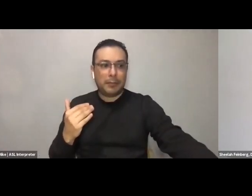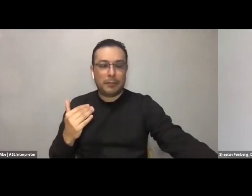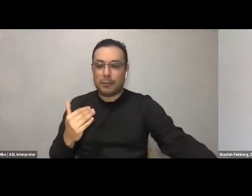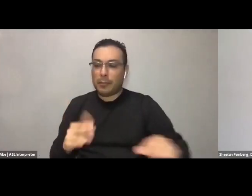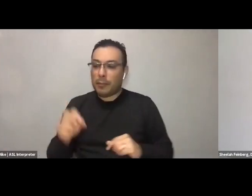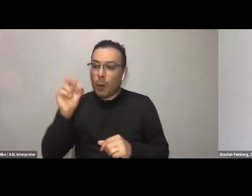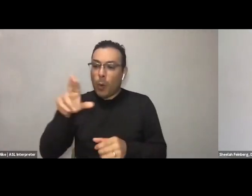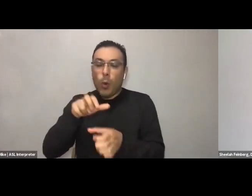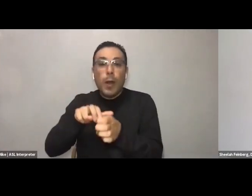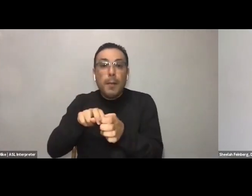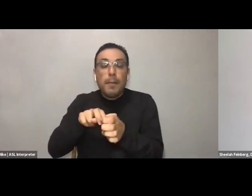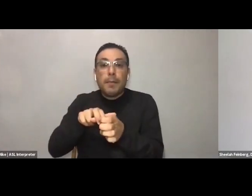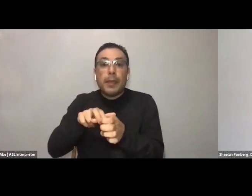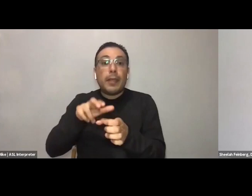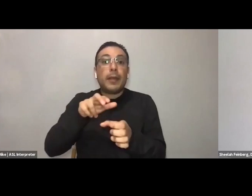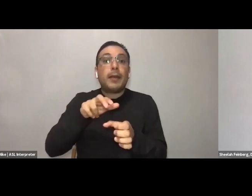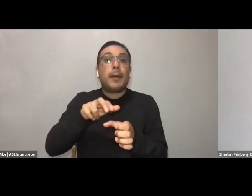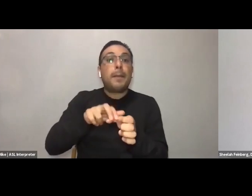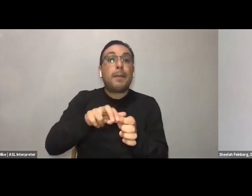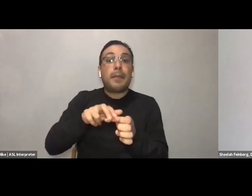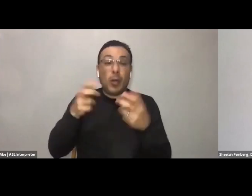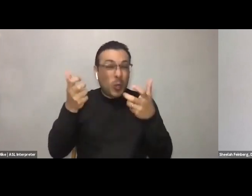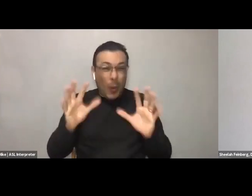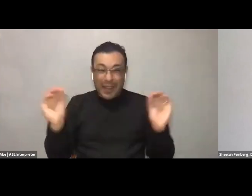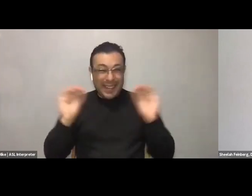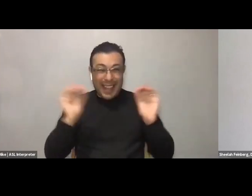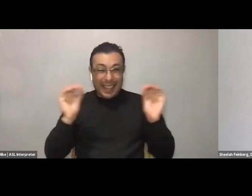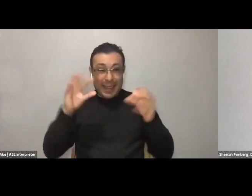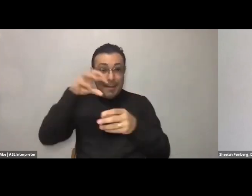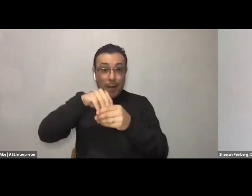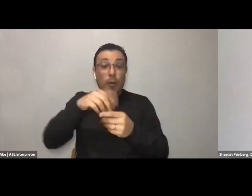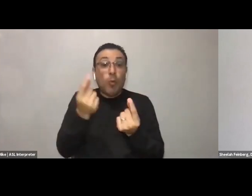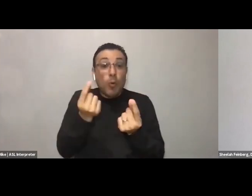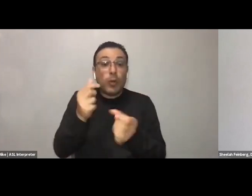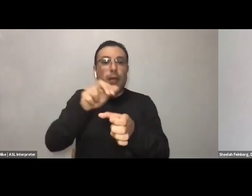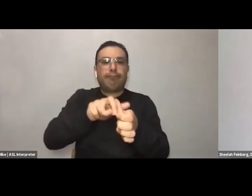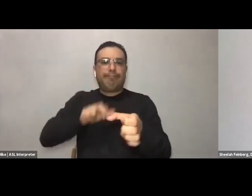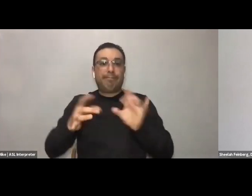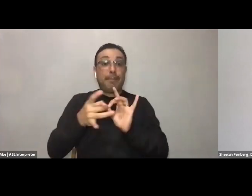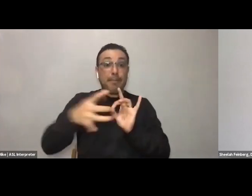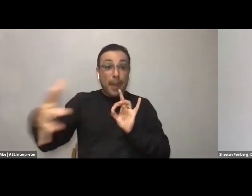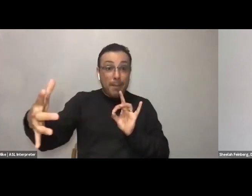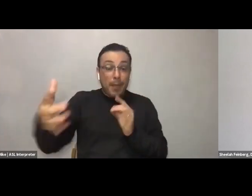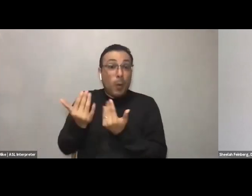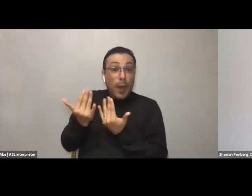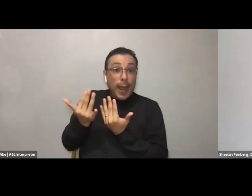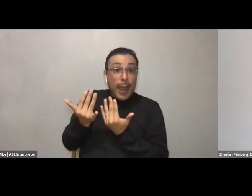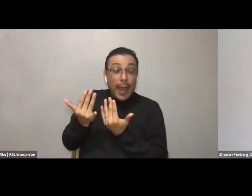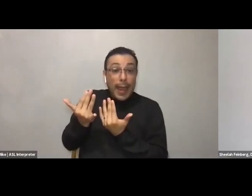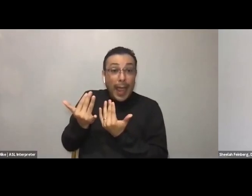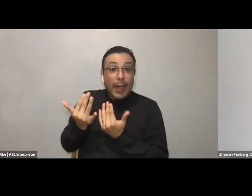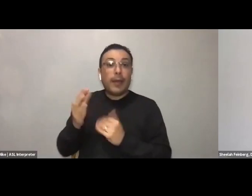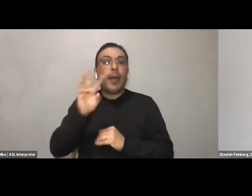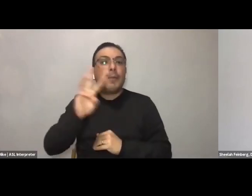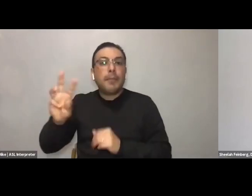this virtual event and watch the recording on our website when it is posted. As I was saying at the